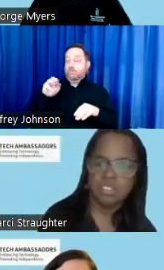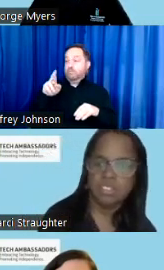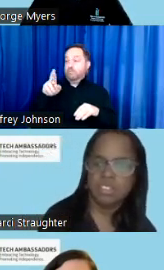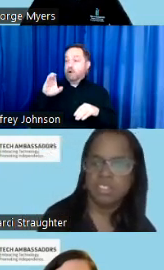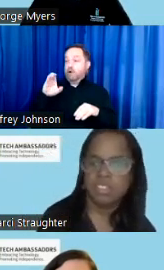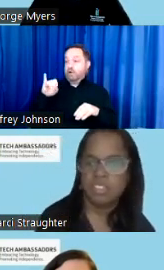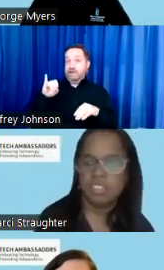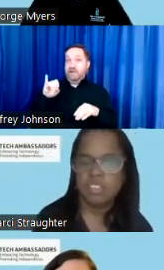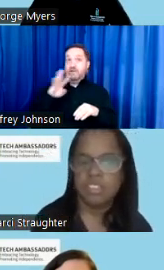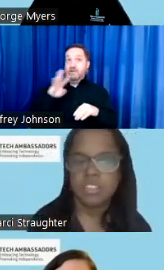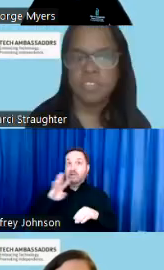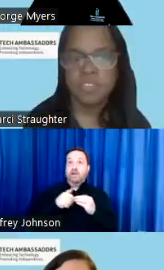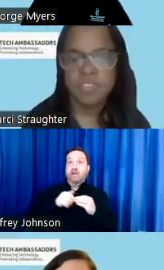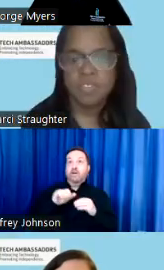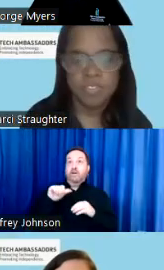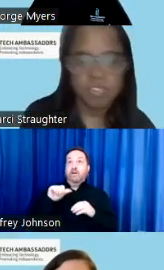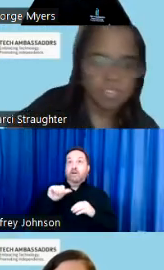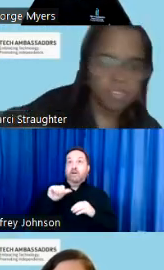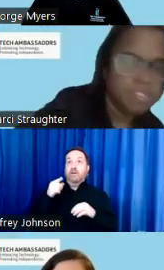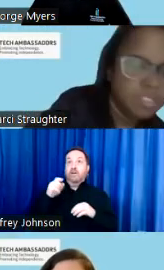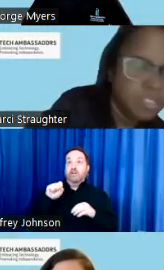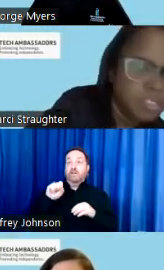August door lock.